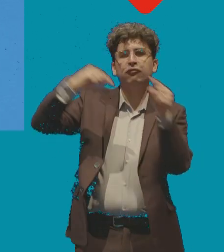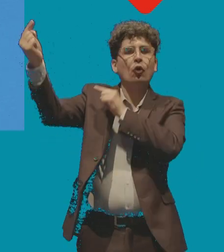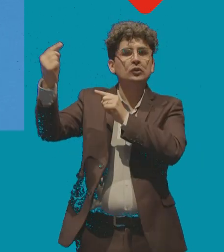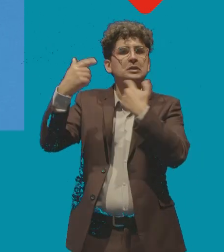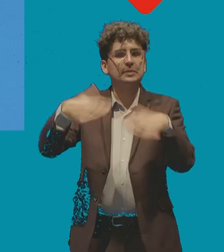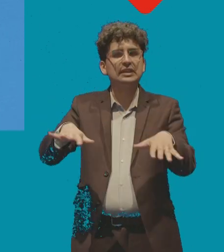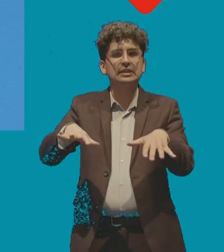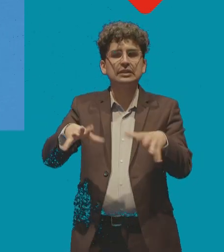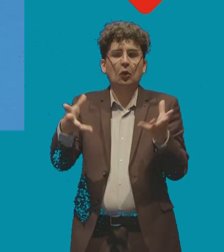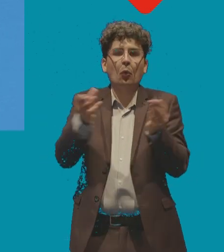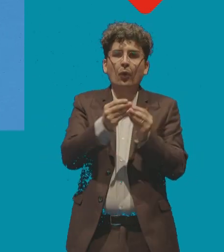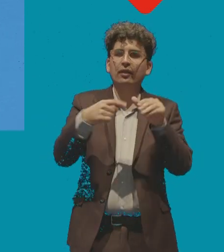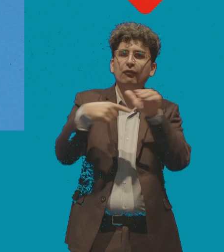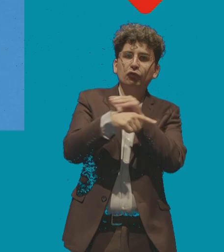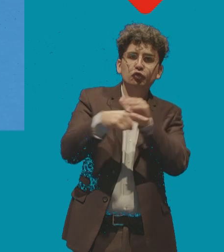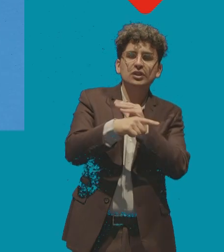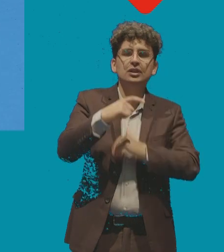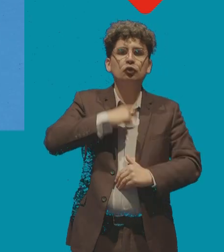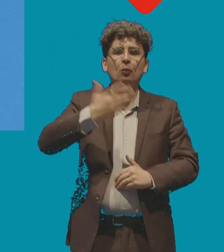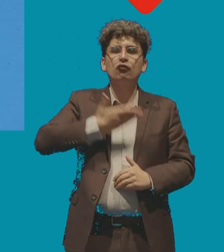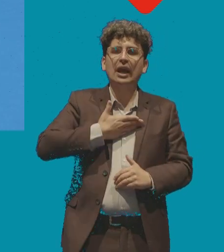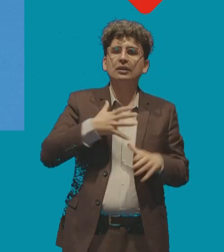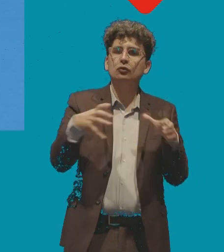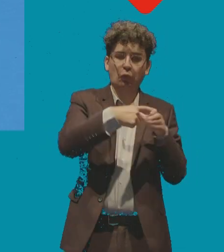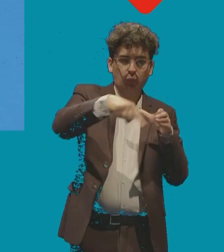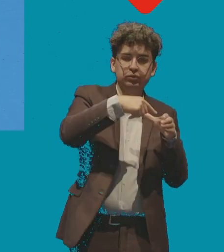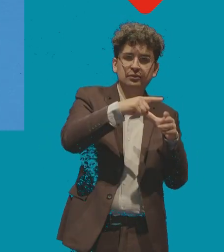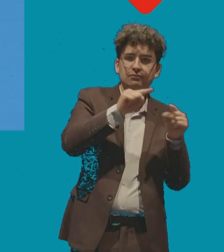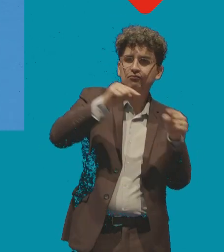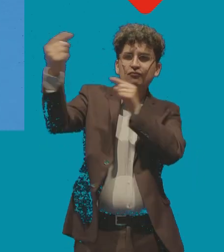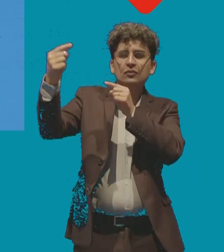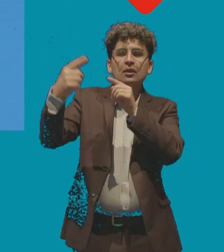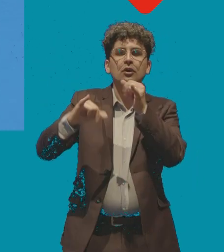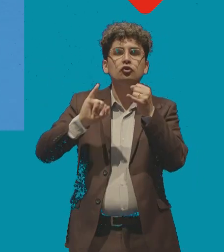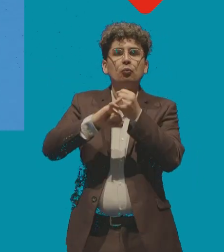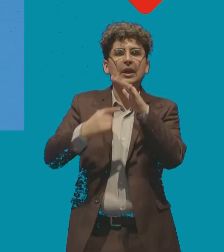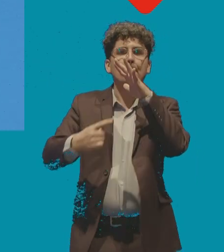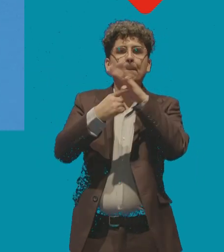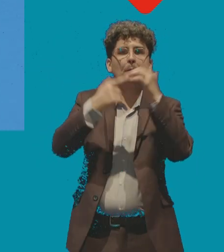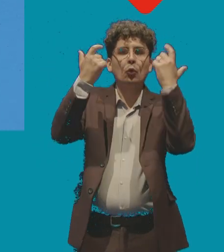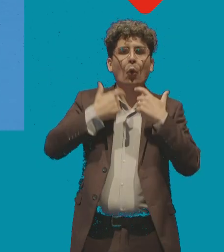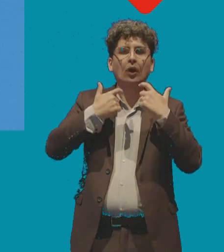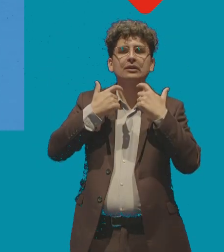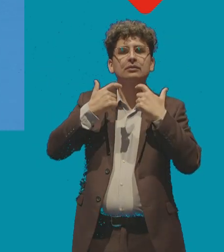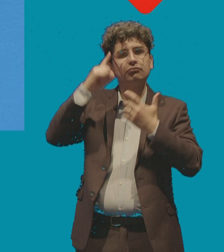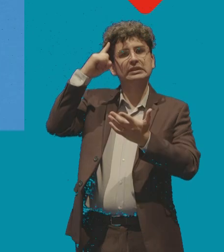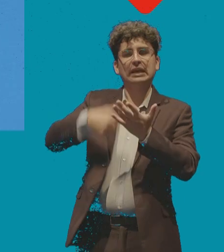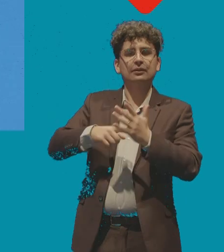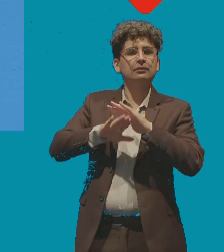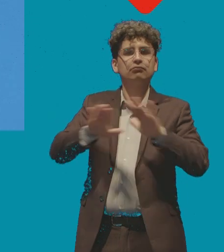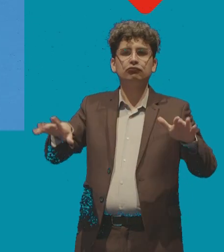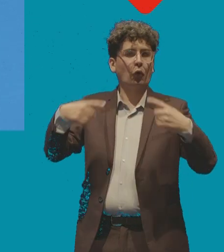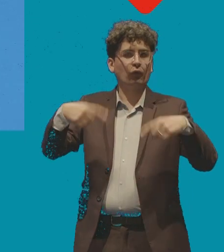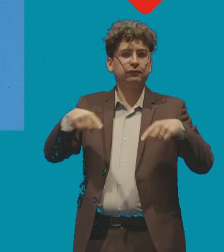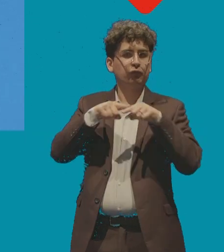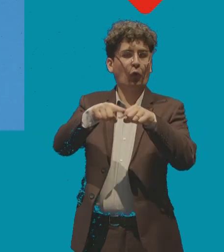alongside refugee and human rights groups that went all the way to the Supreme Court, the policy was eventually deemed unlawful. And I could not be prouder